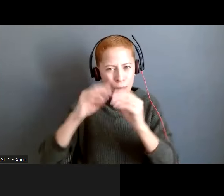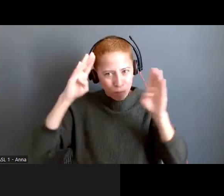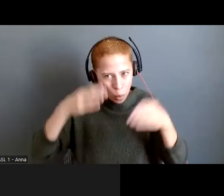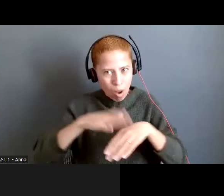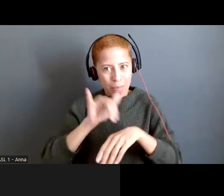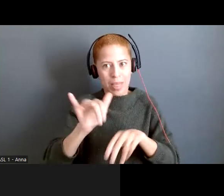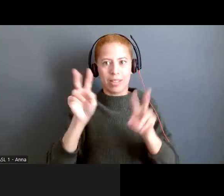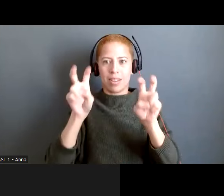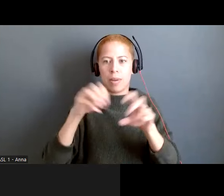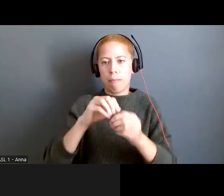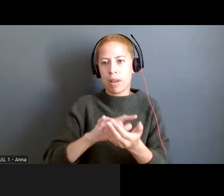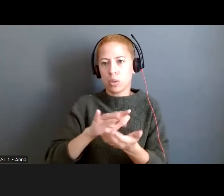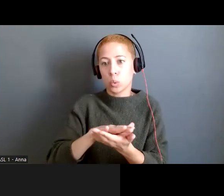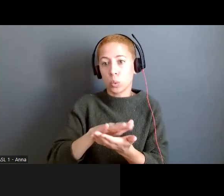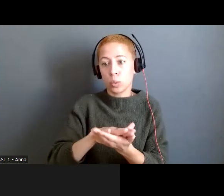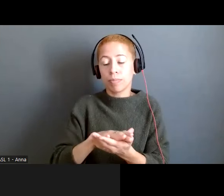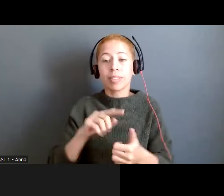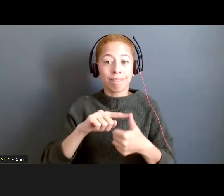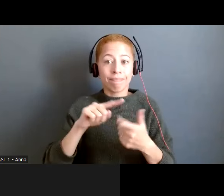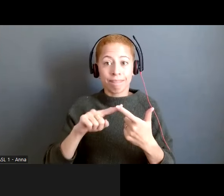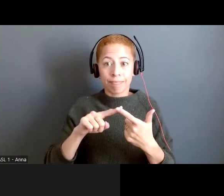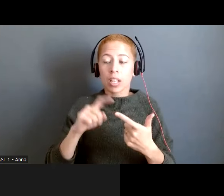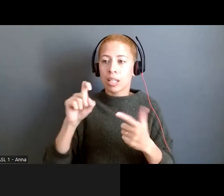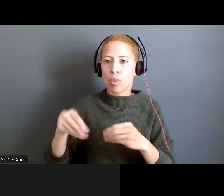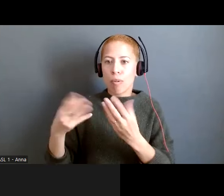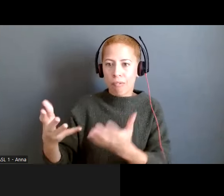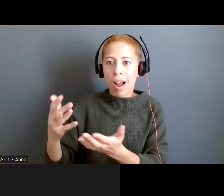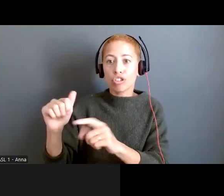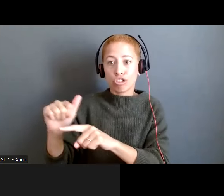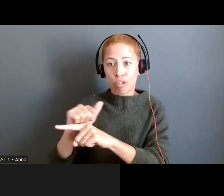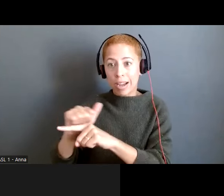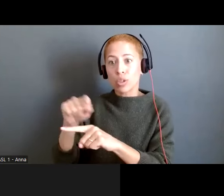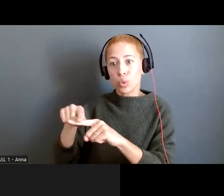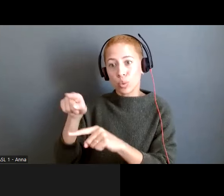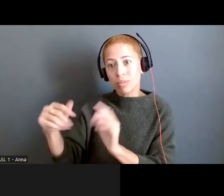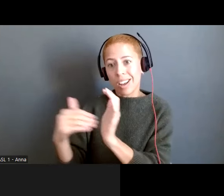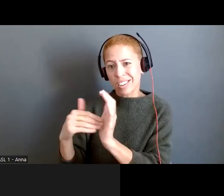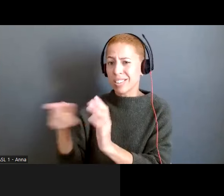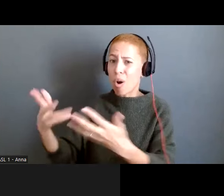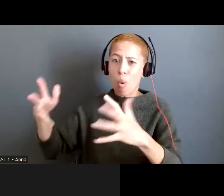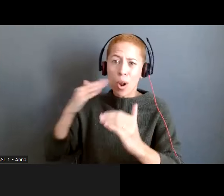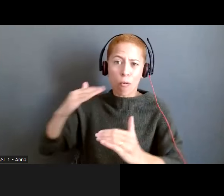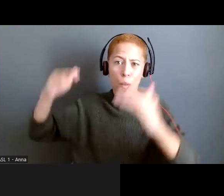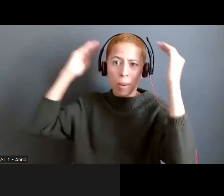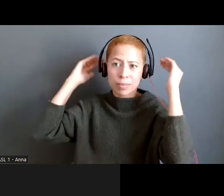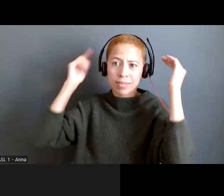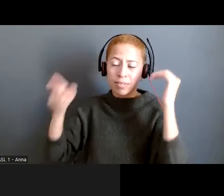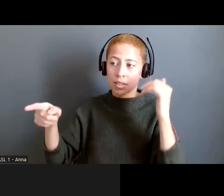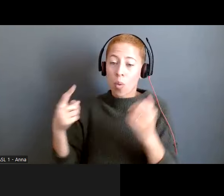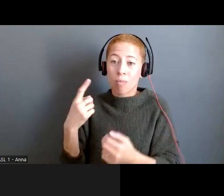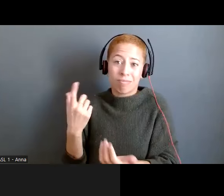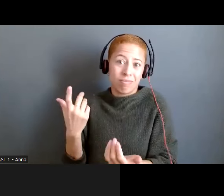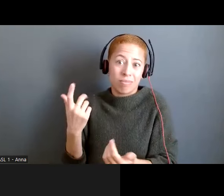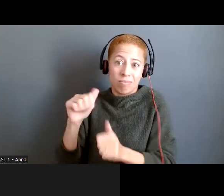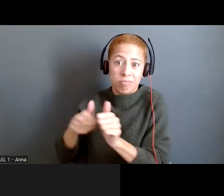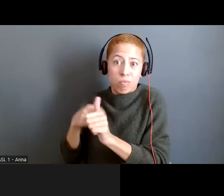give training right now to docs who are frankly overwhelmed, but this is one of the reasons they're overwhelmed. So I think